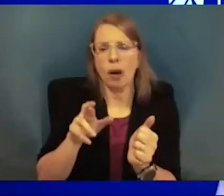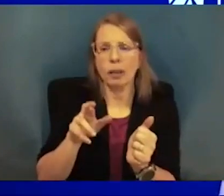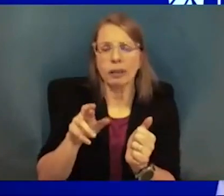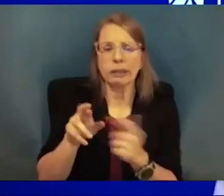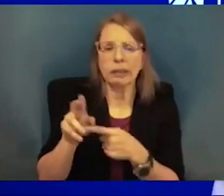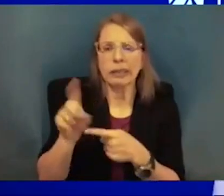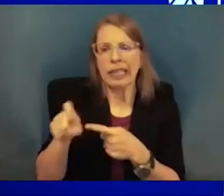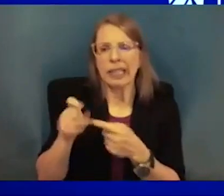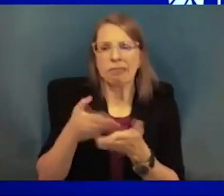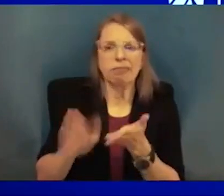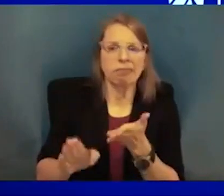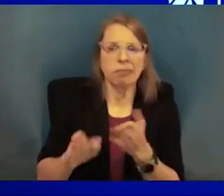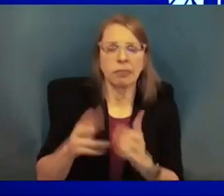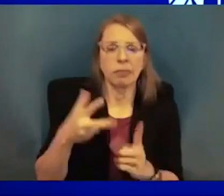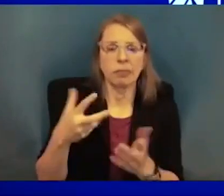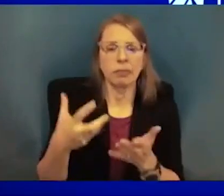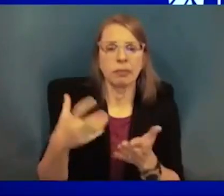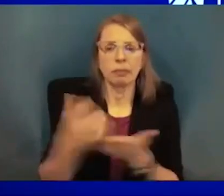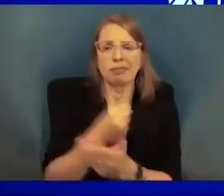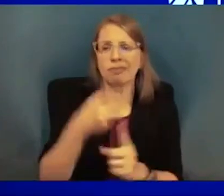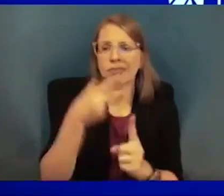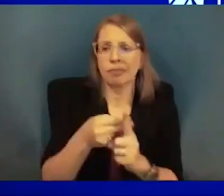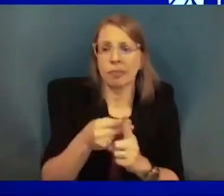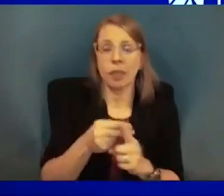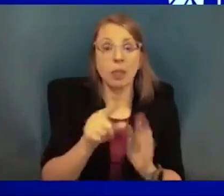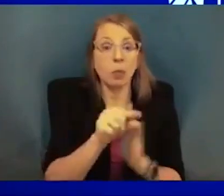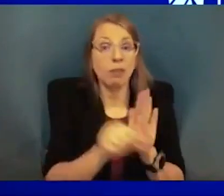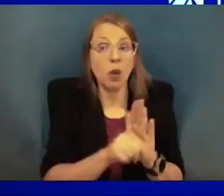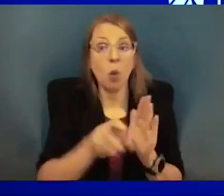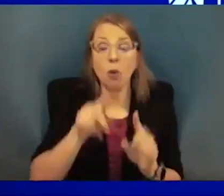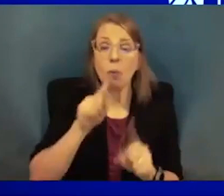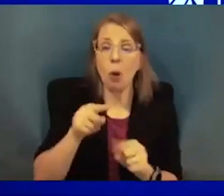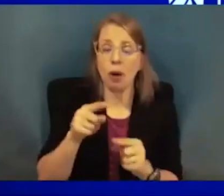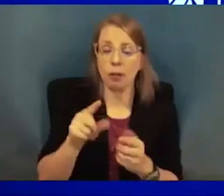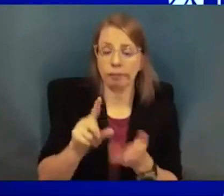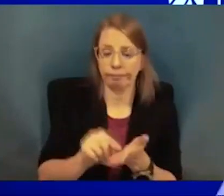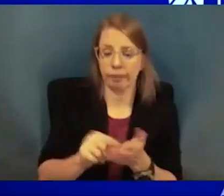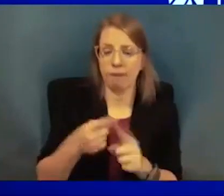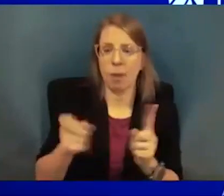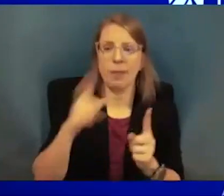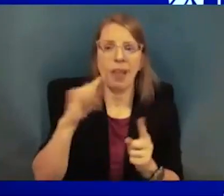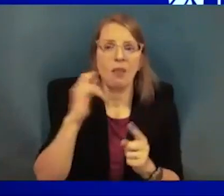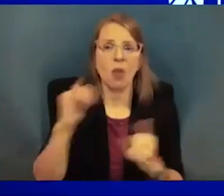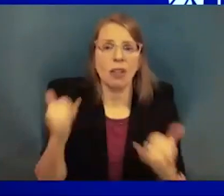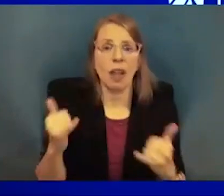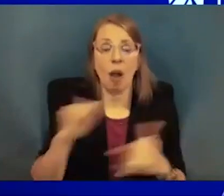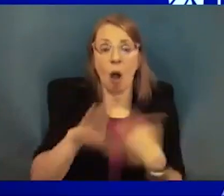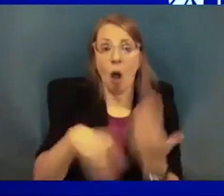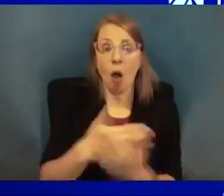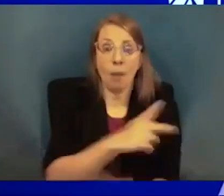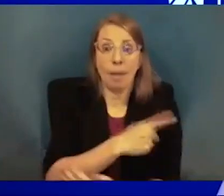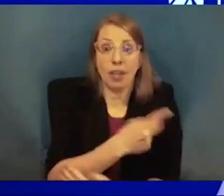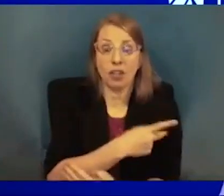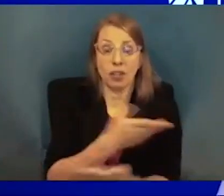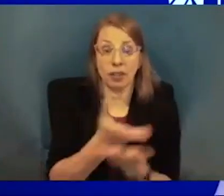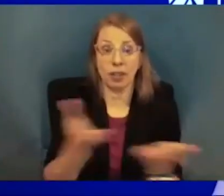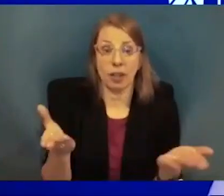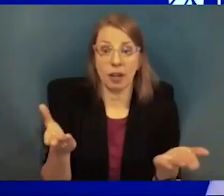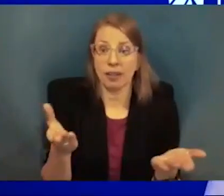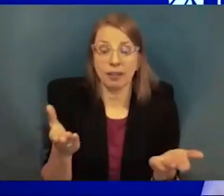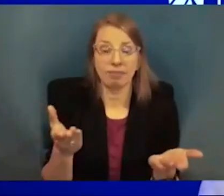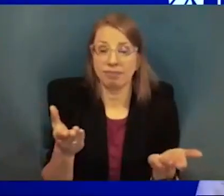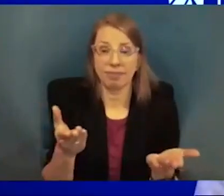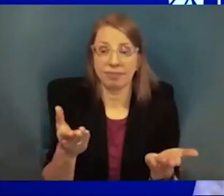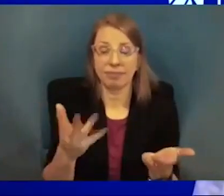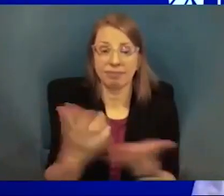areas such as Springfield, or I saw a report from somewhere in California today, all of the patients they have in the hospital are unvaccinated. So I